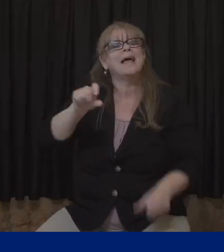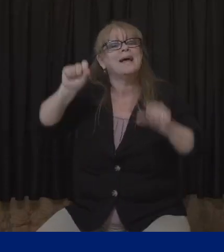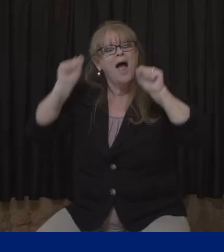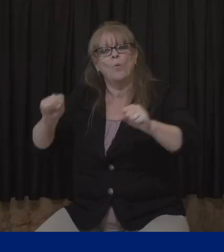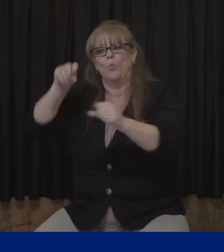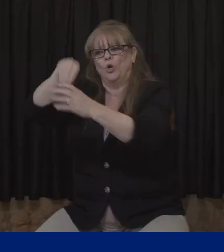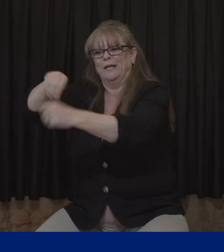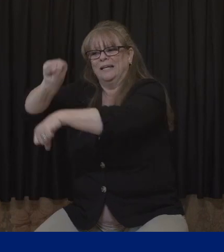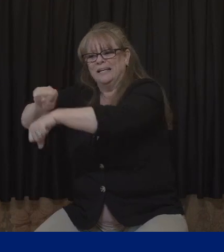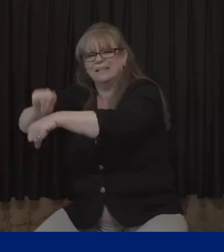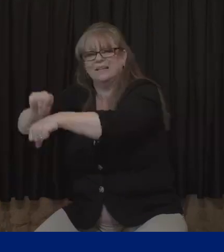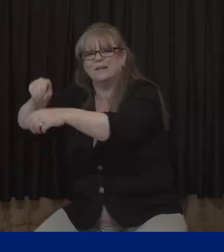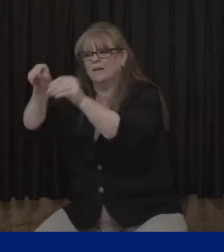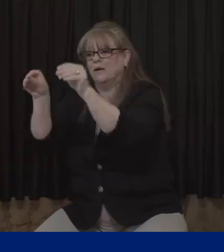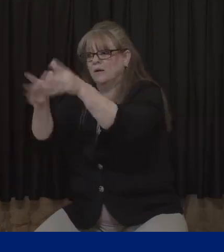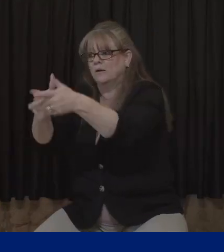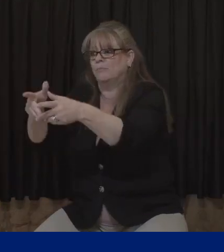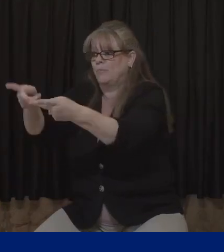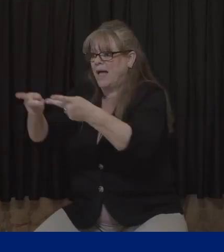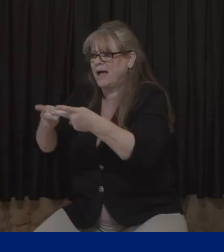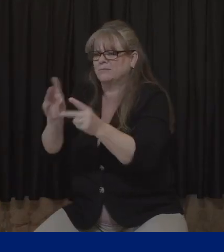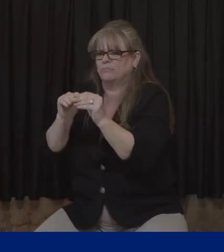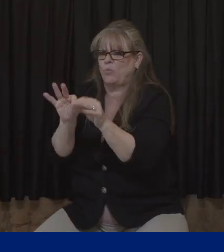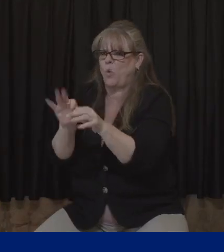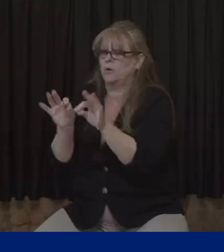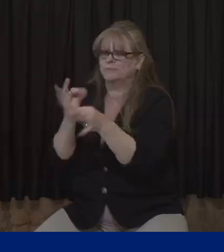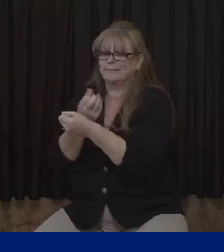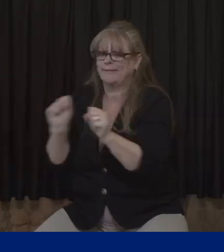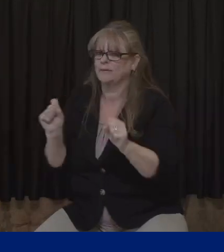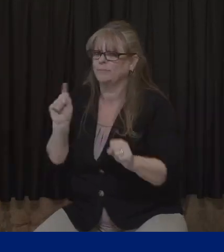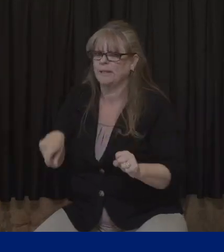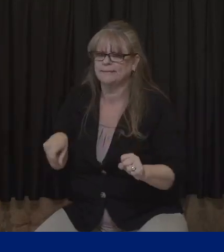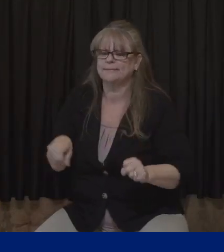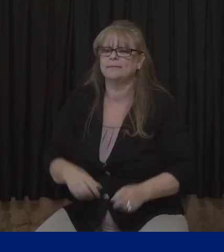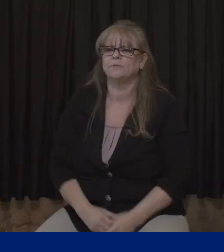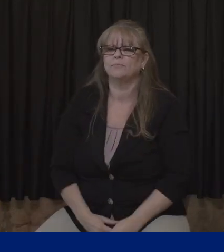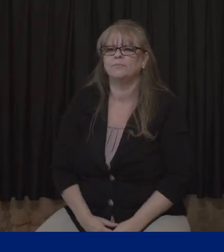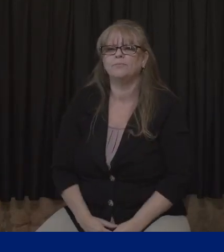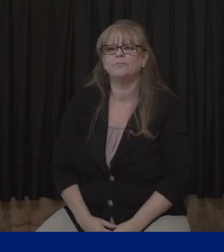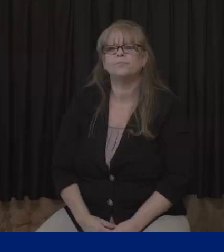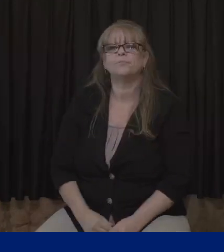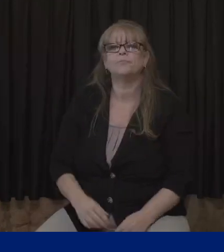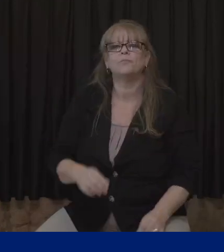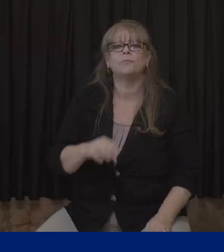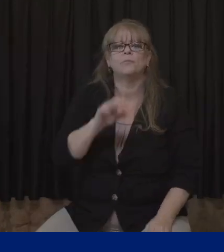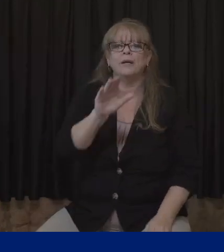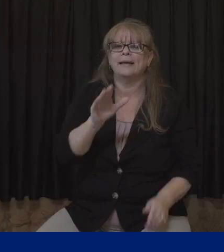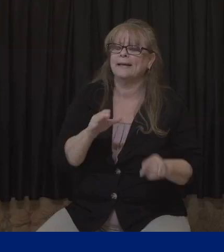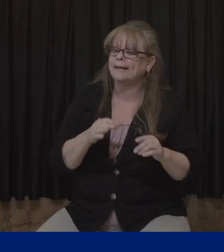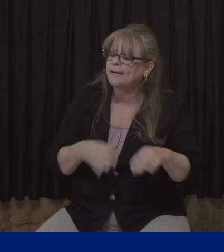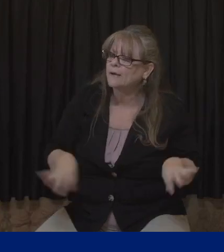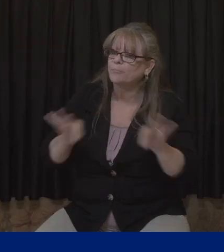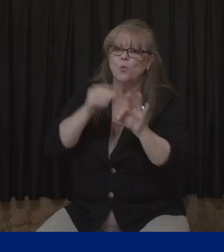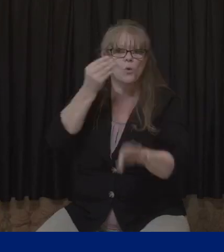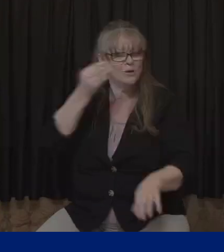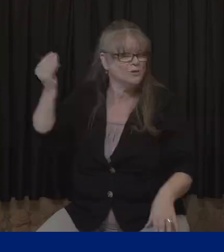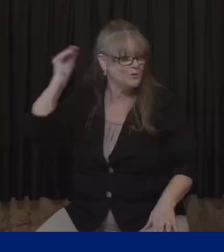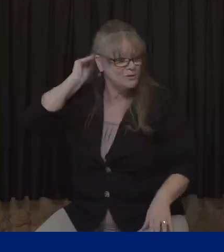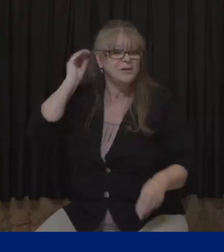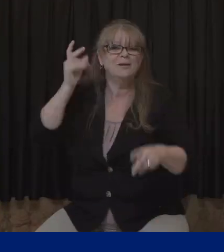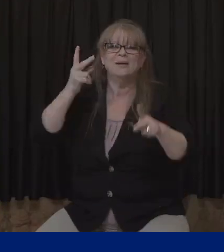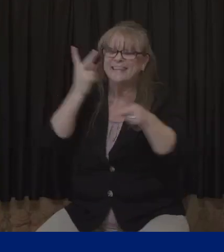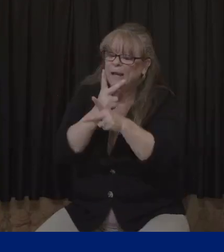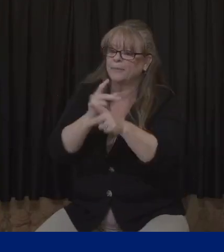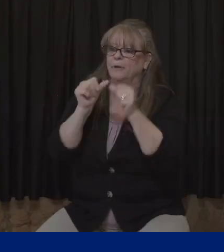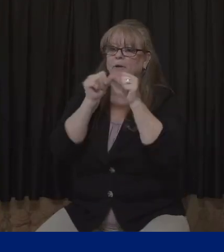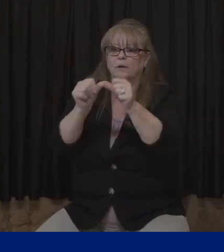as we can. It's also important that Coloradans wear cloth face coverings when you're in public. What does that mean? People always ask. When you're doing